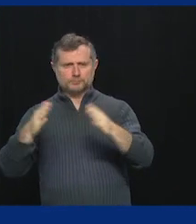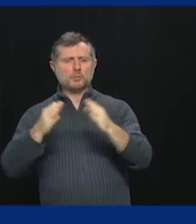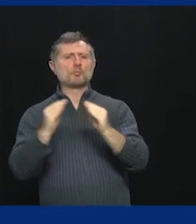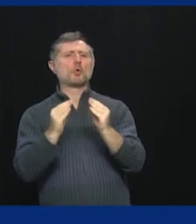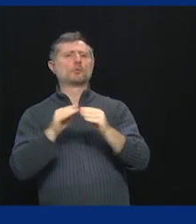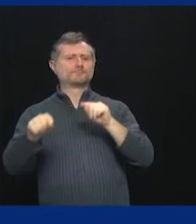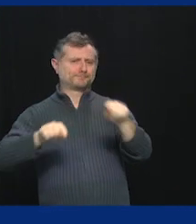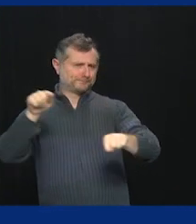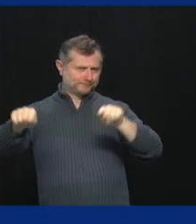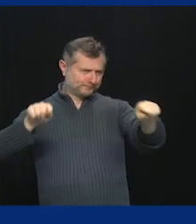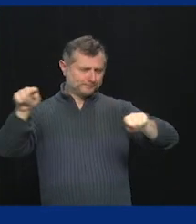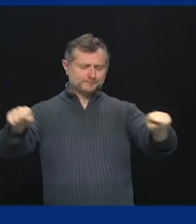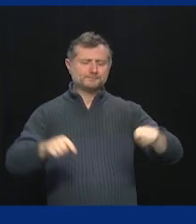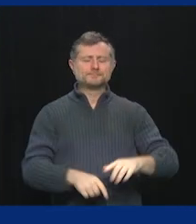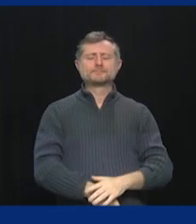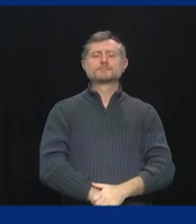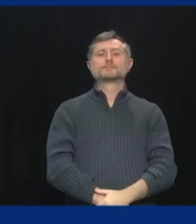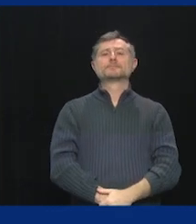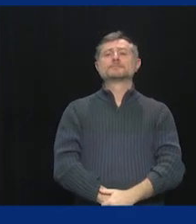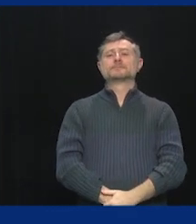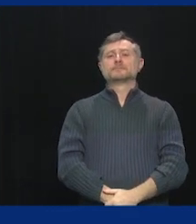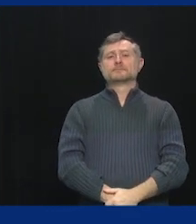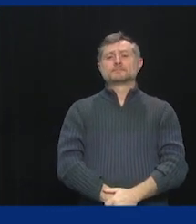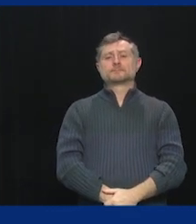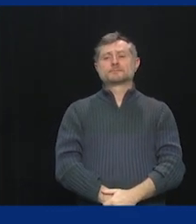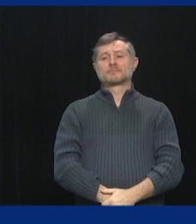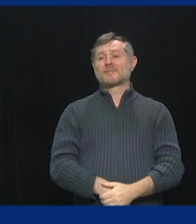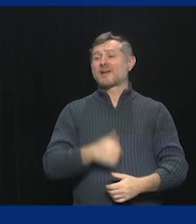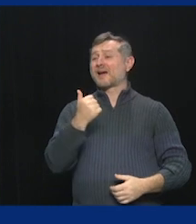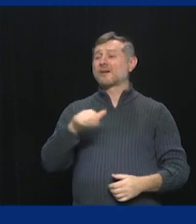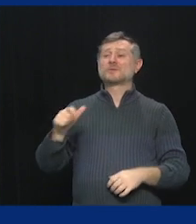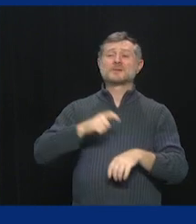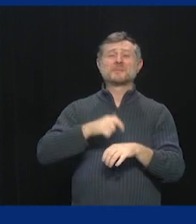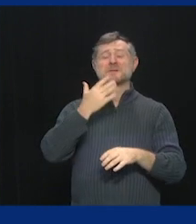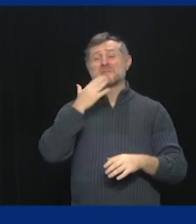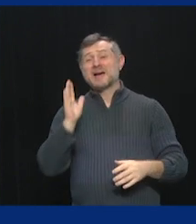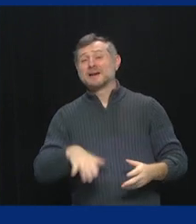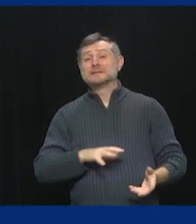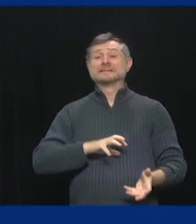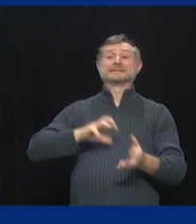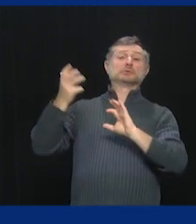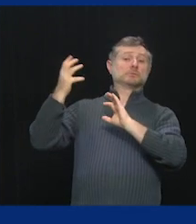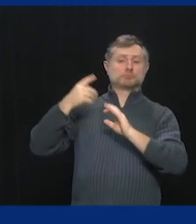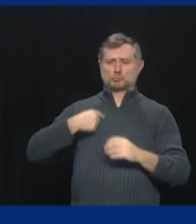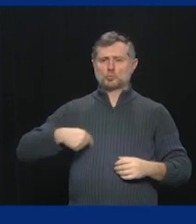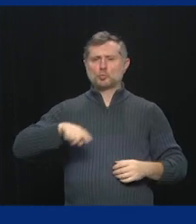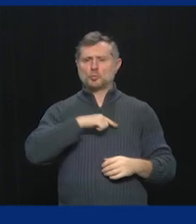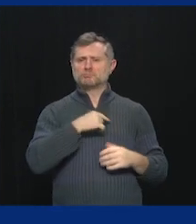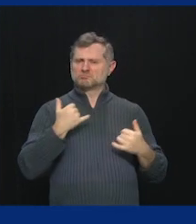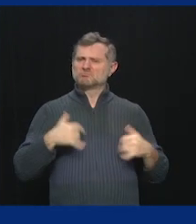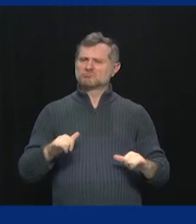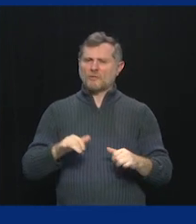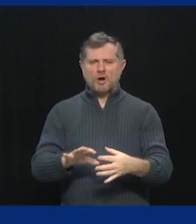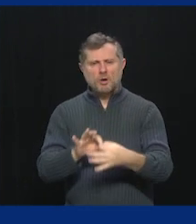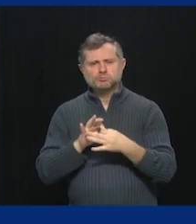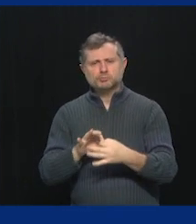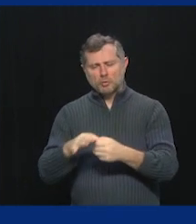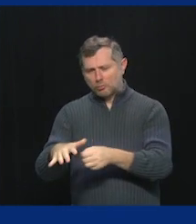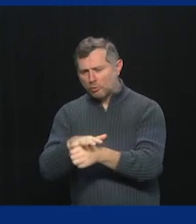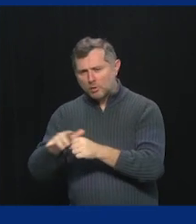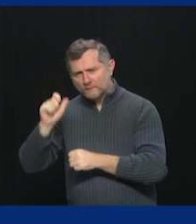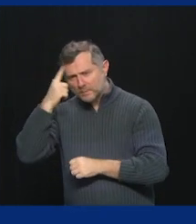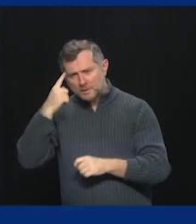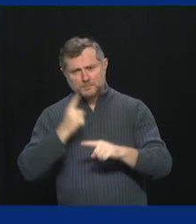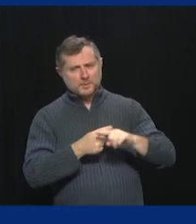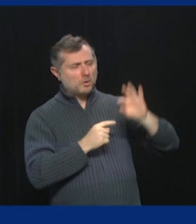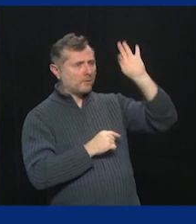And as with any disaster, we will continue to be engaged with the local and federal partners and